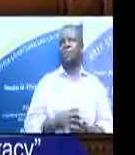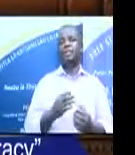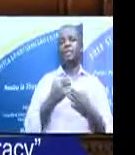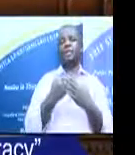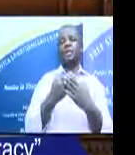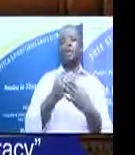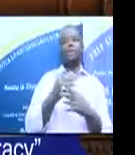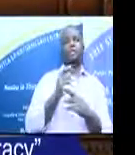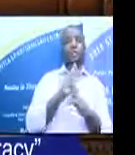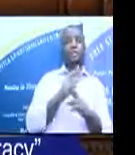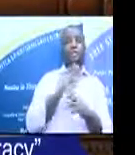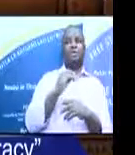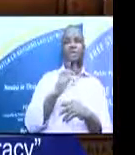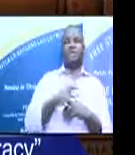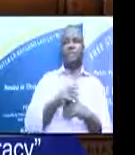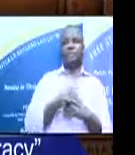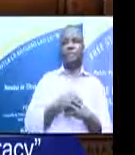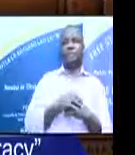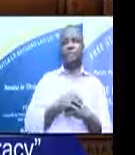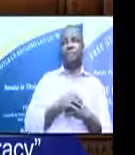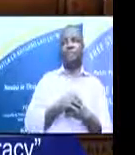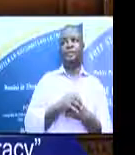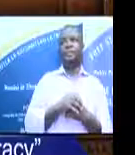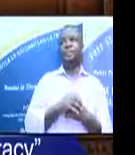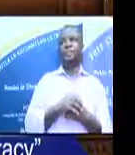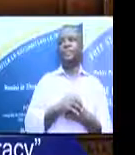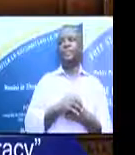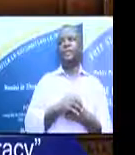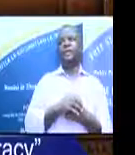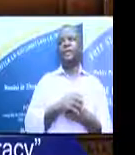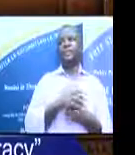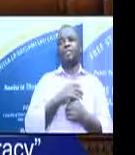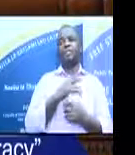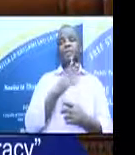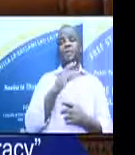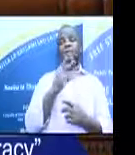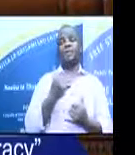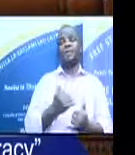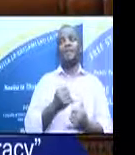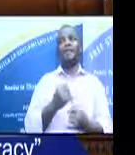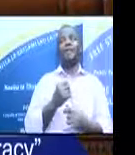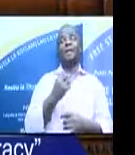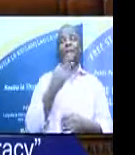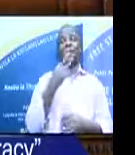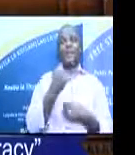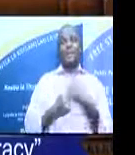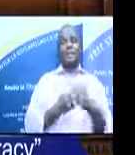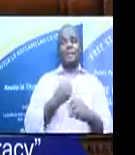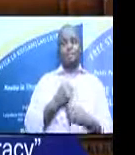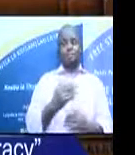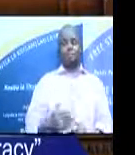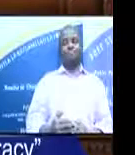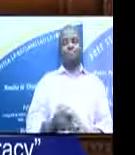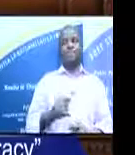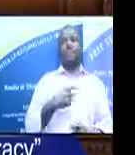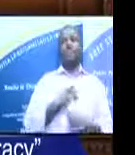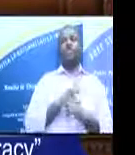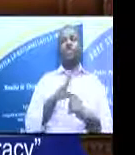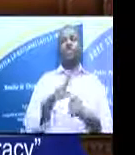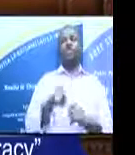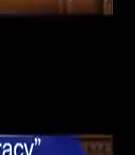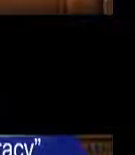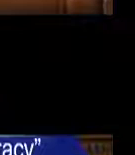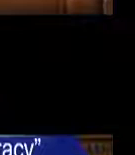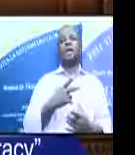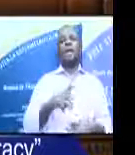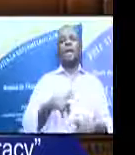Thank you, Honourable Speaker. Madam Speaker, here we are in our third year of a pandemic that no one expected